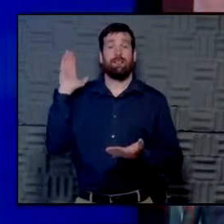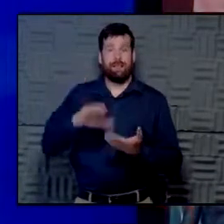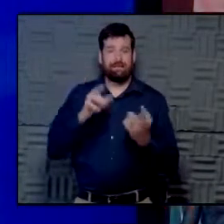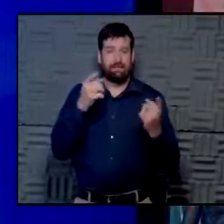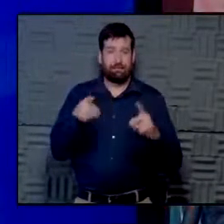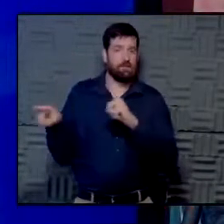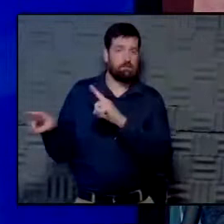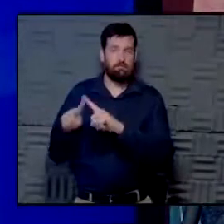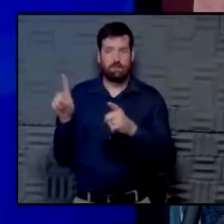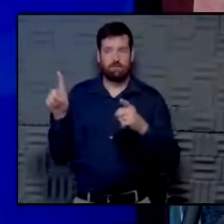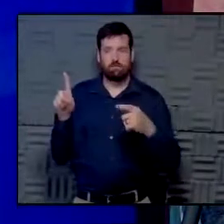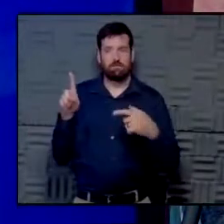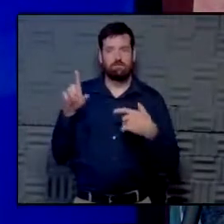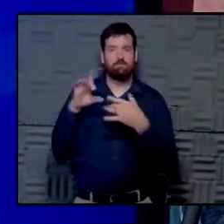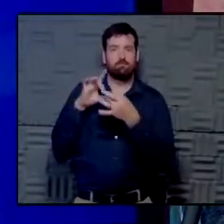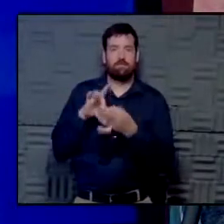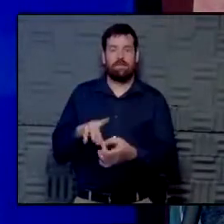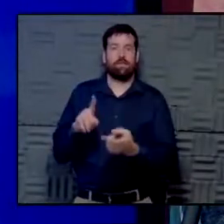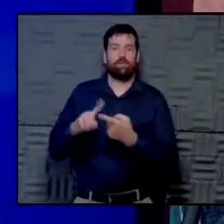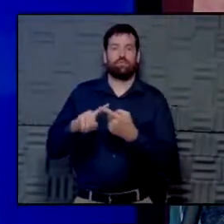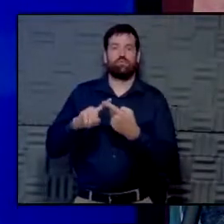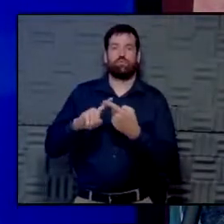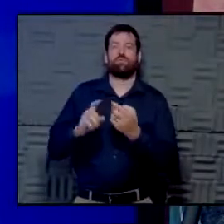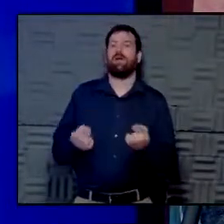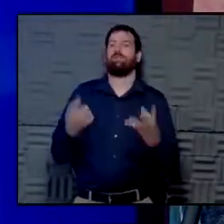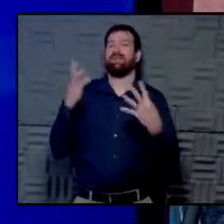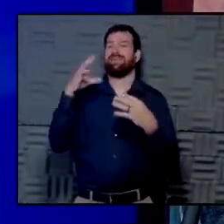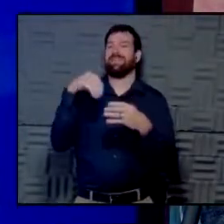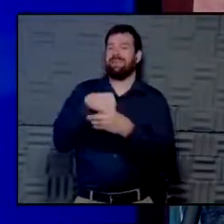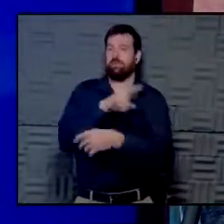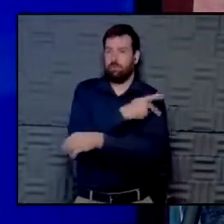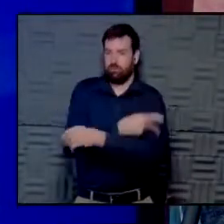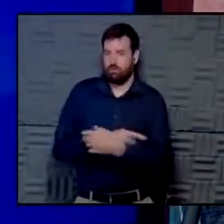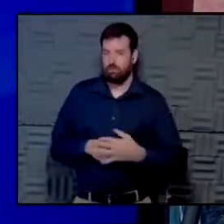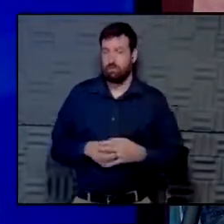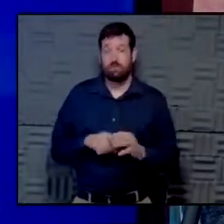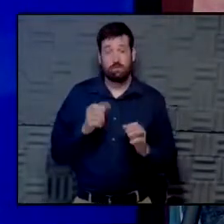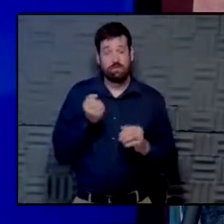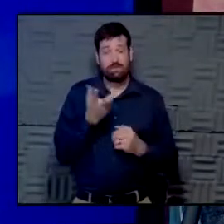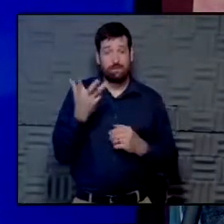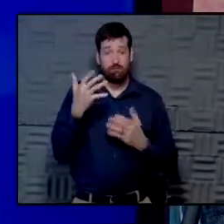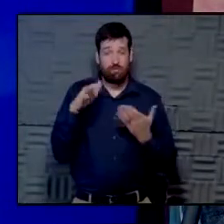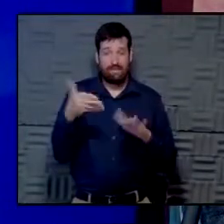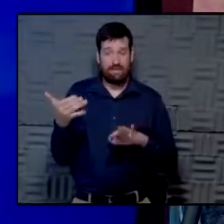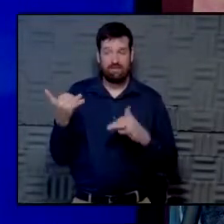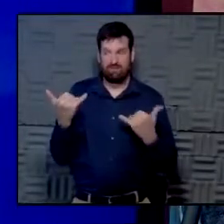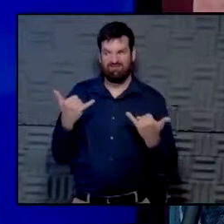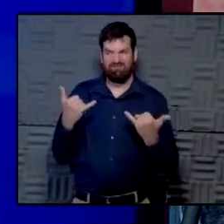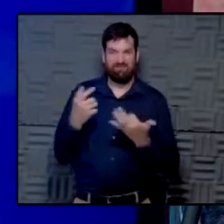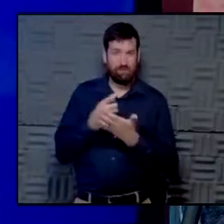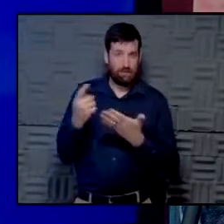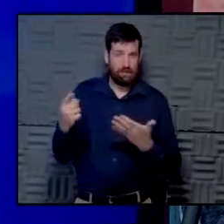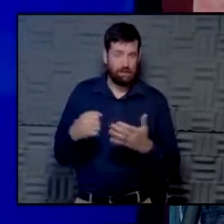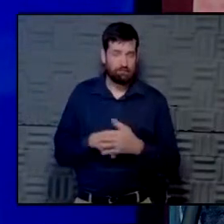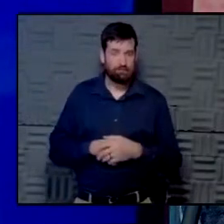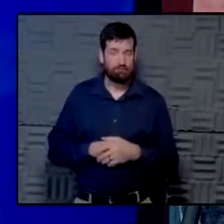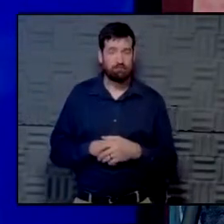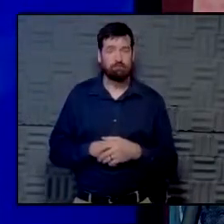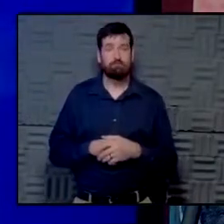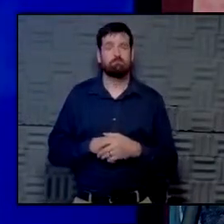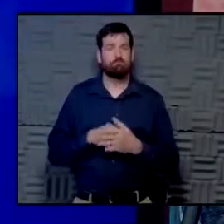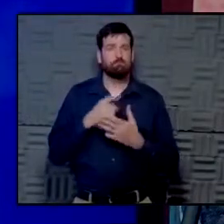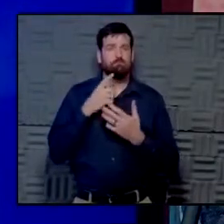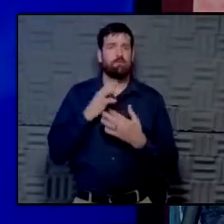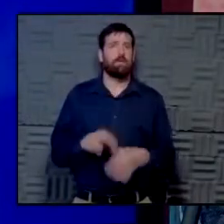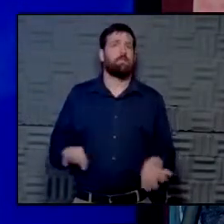but that's probably linked to the amount of inpatients that we're seeing. But we've had several deaths even just this week. I think it's important to